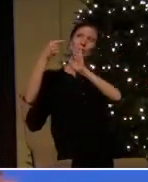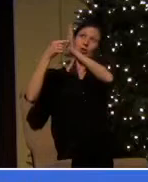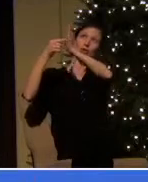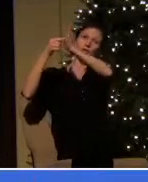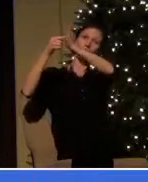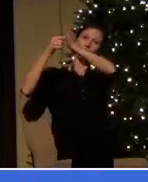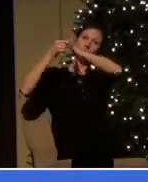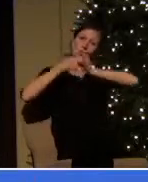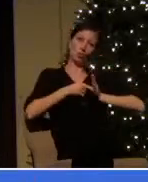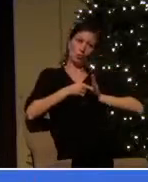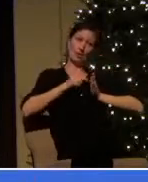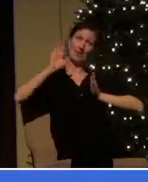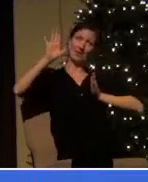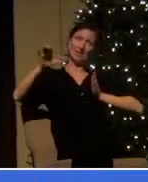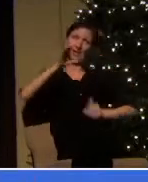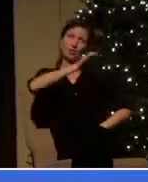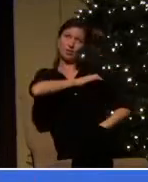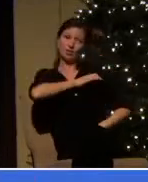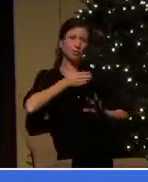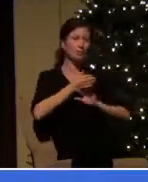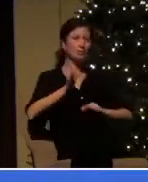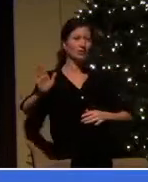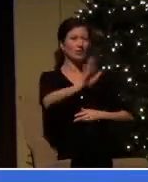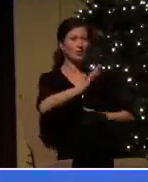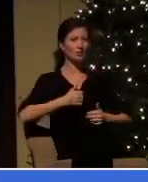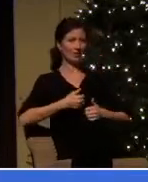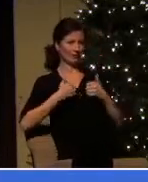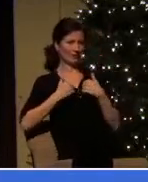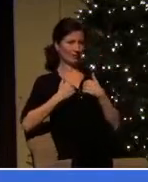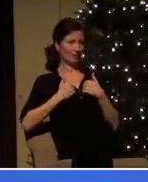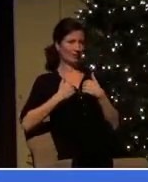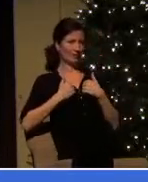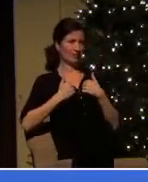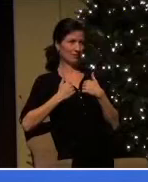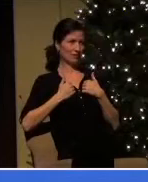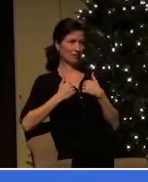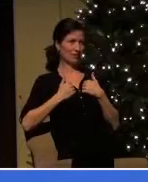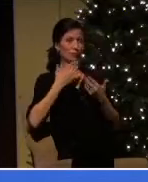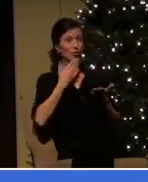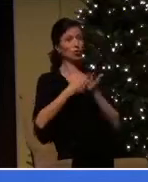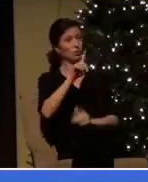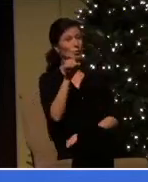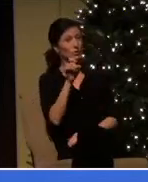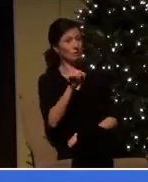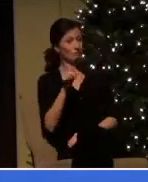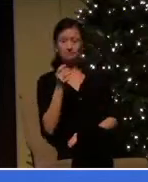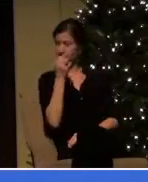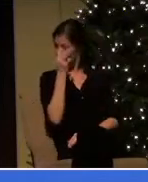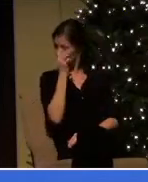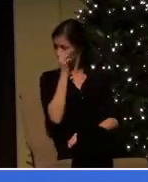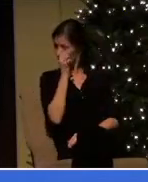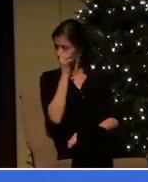of his character through your life and my life. Now, here's a very practical question.